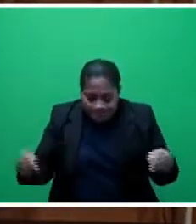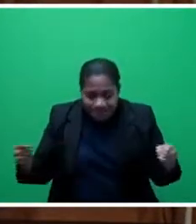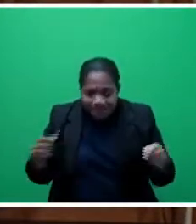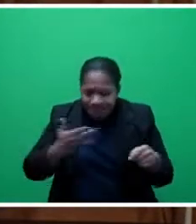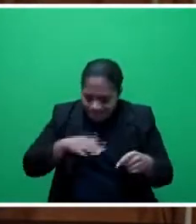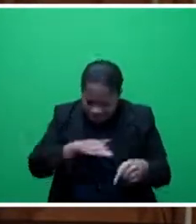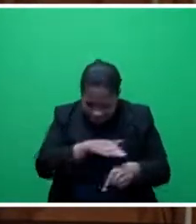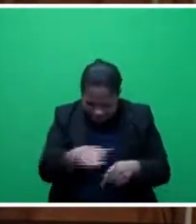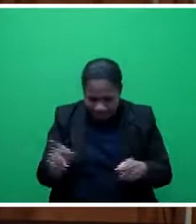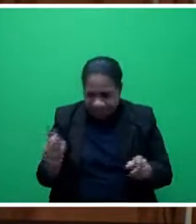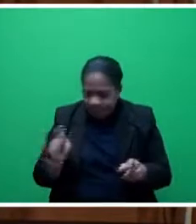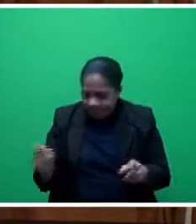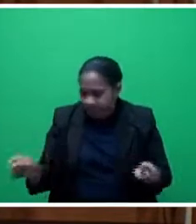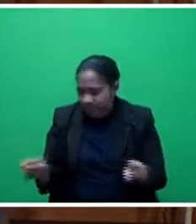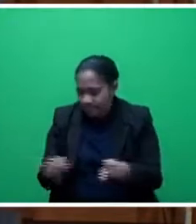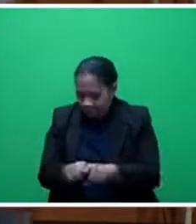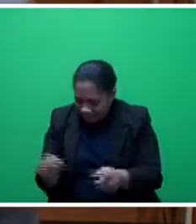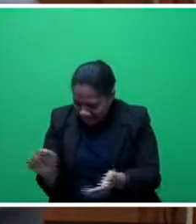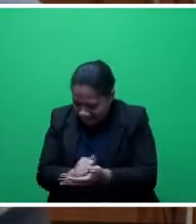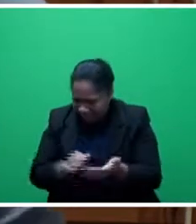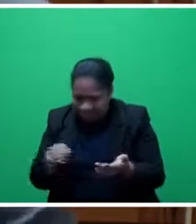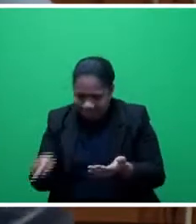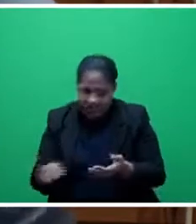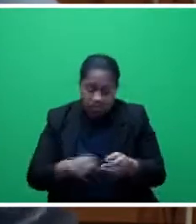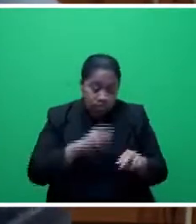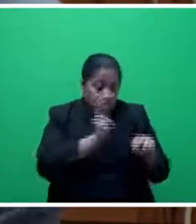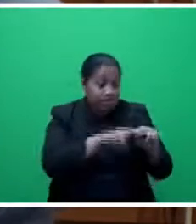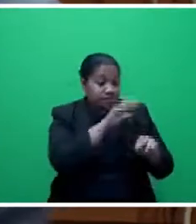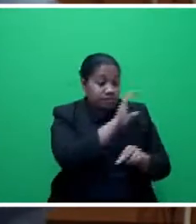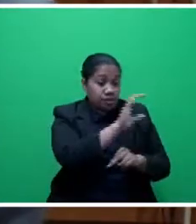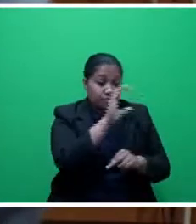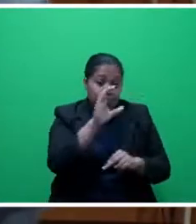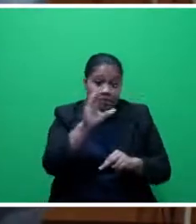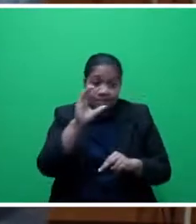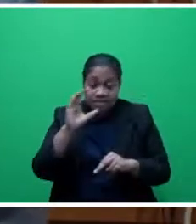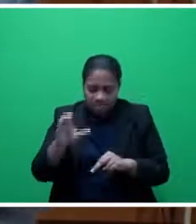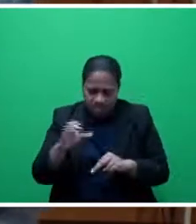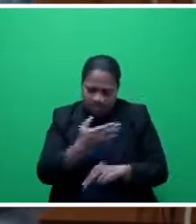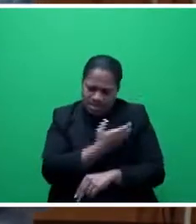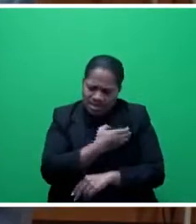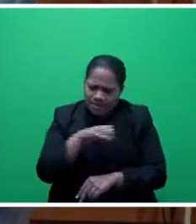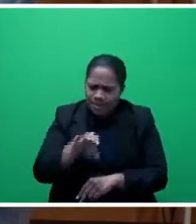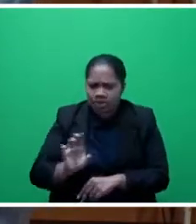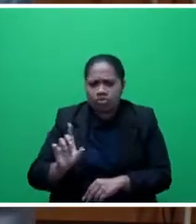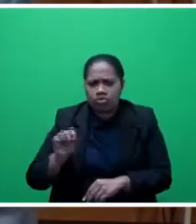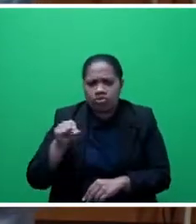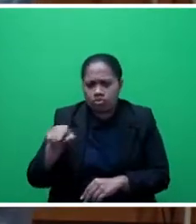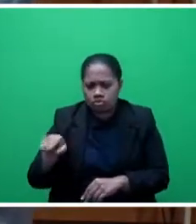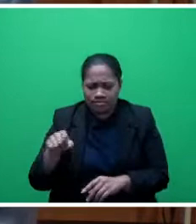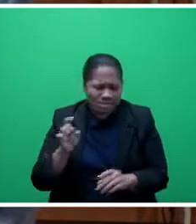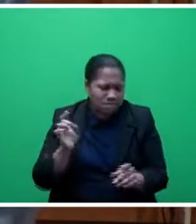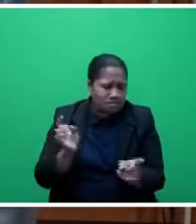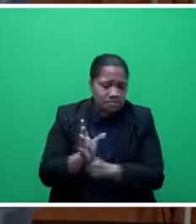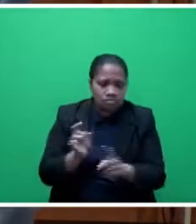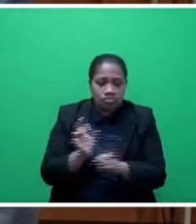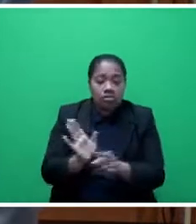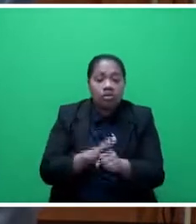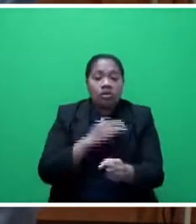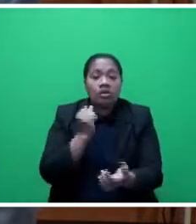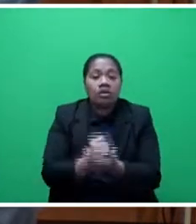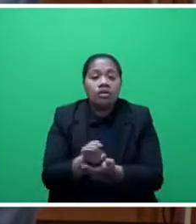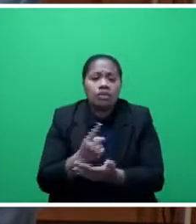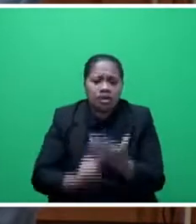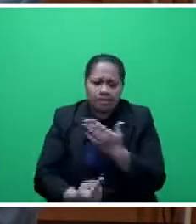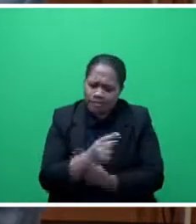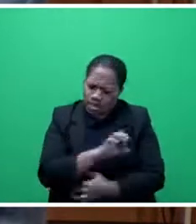those products. And so FCCC being empowered to do so is critically important to ensure not only the passing on